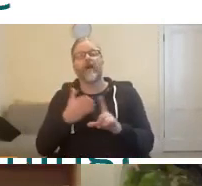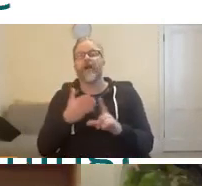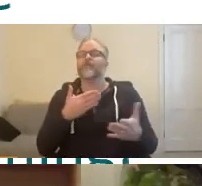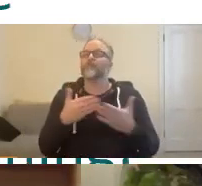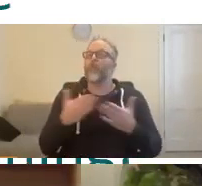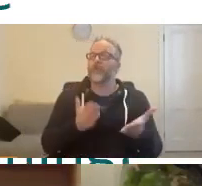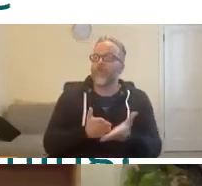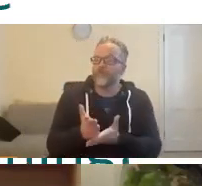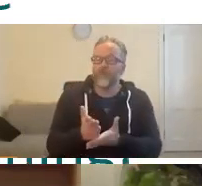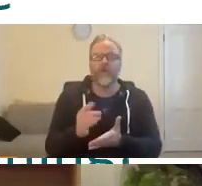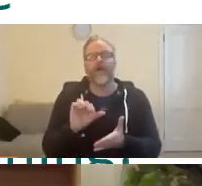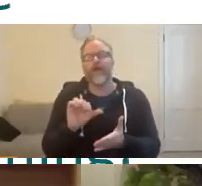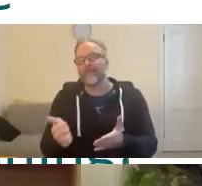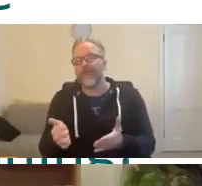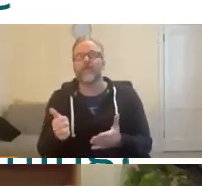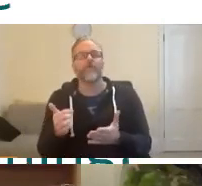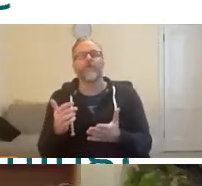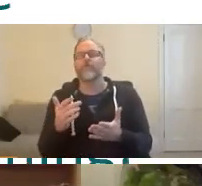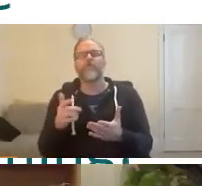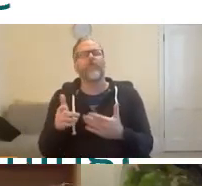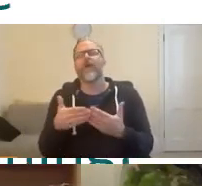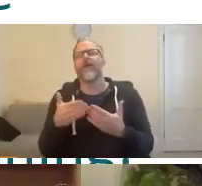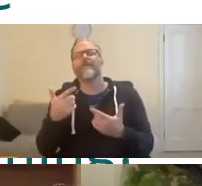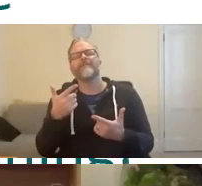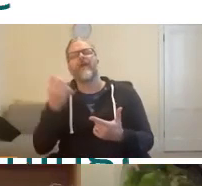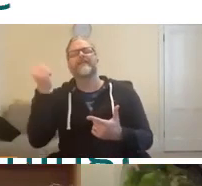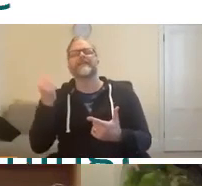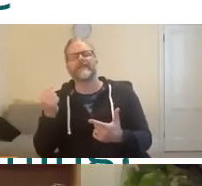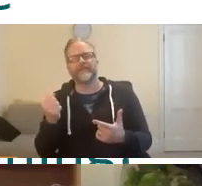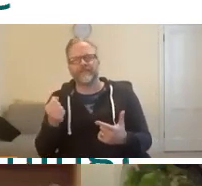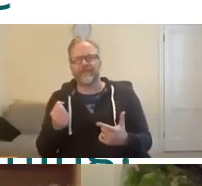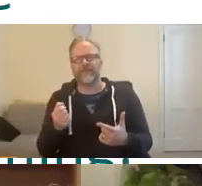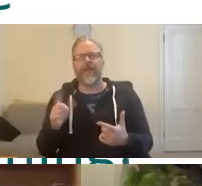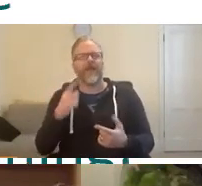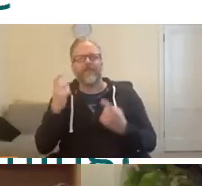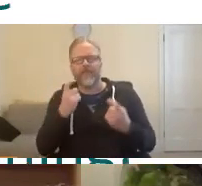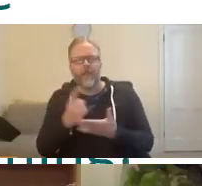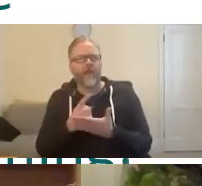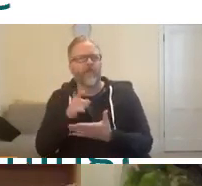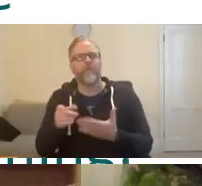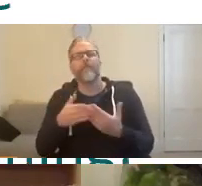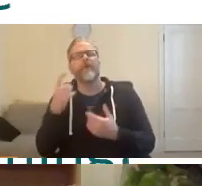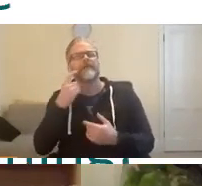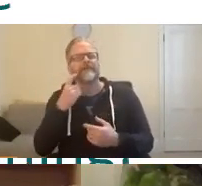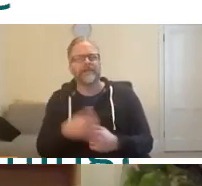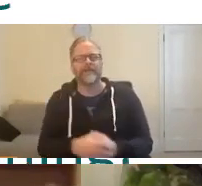through, and just to make finding and thinking about them a bit easier.